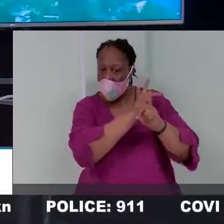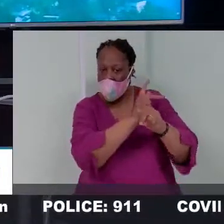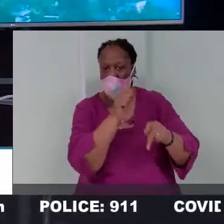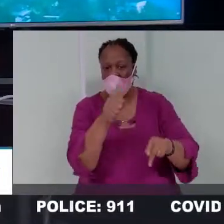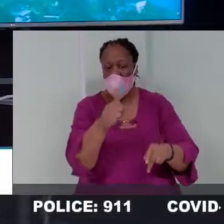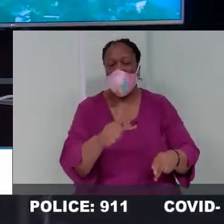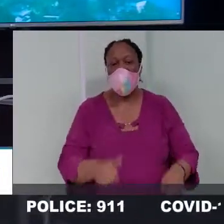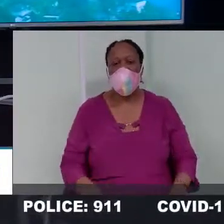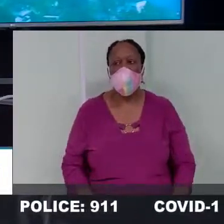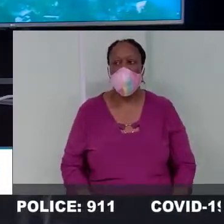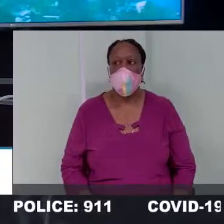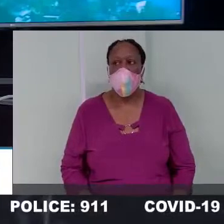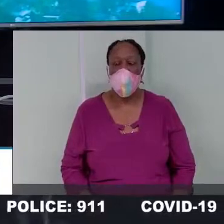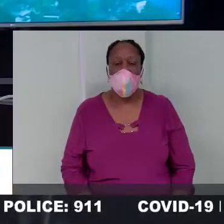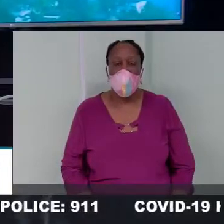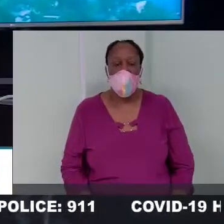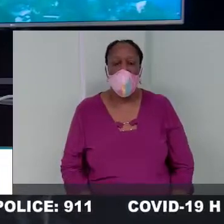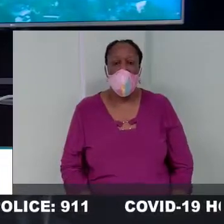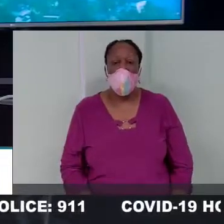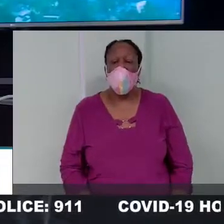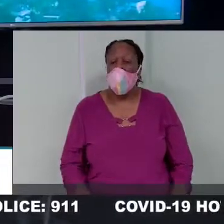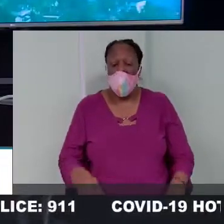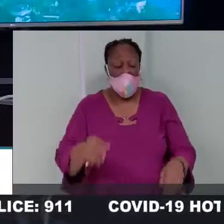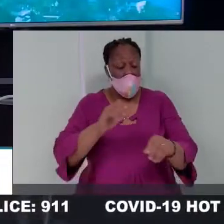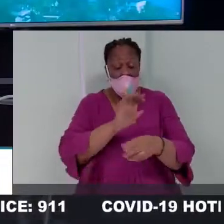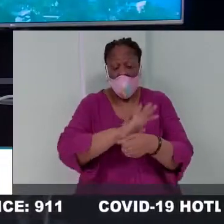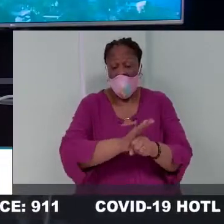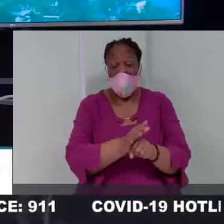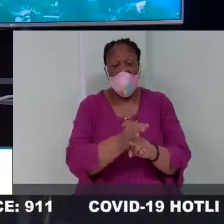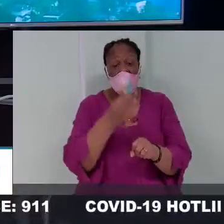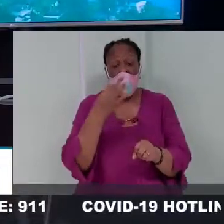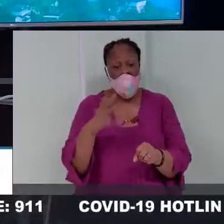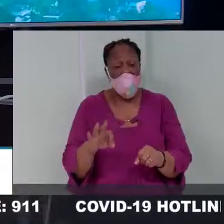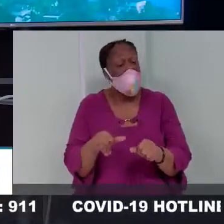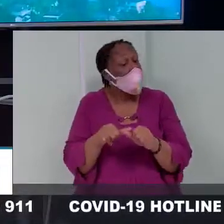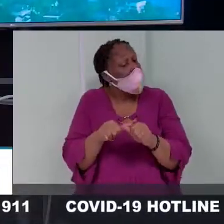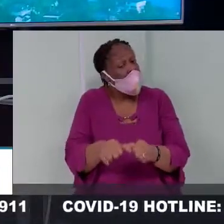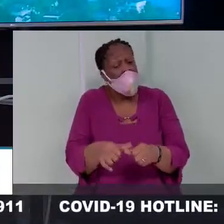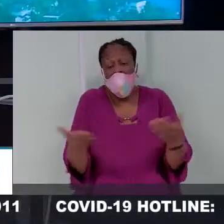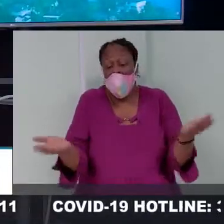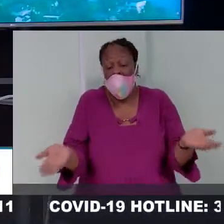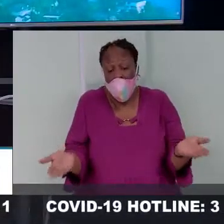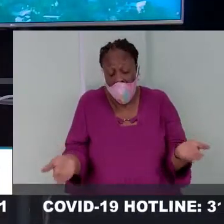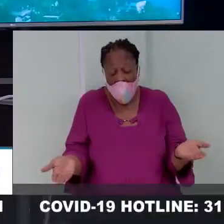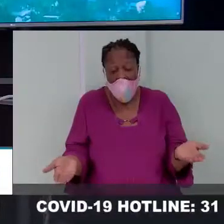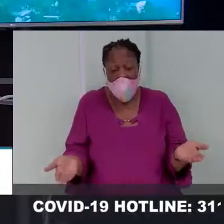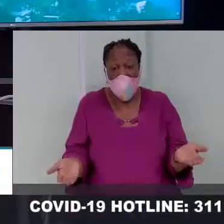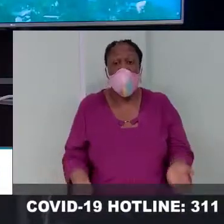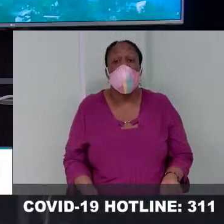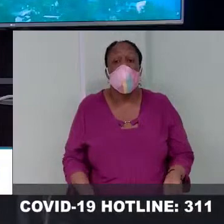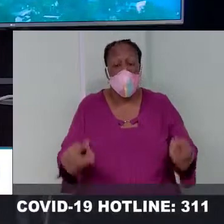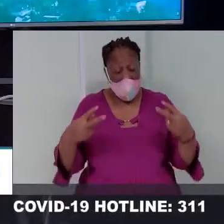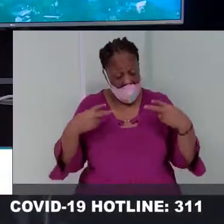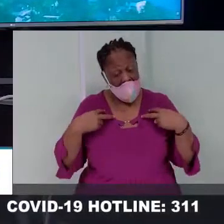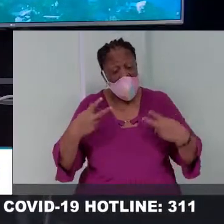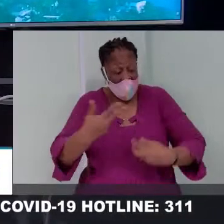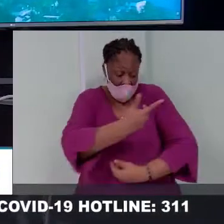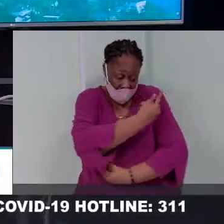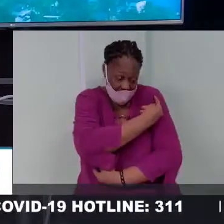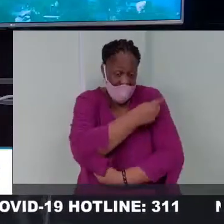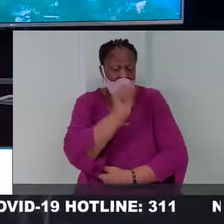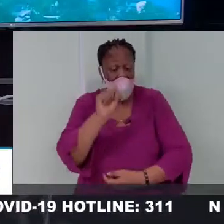the COVID-19 pandemic is still with us, even though there are now